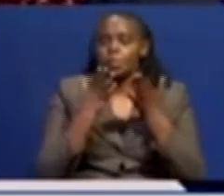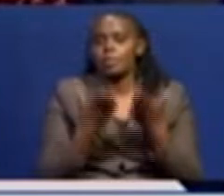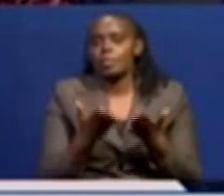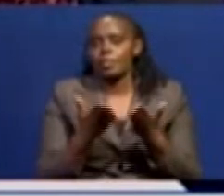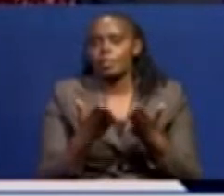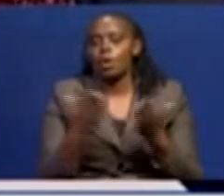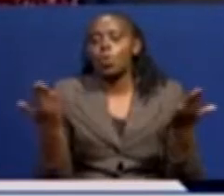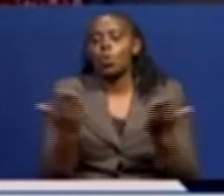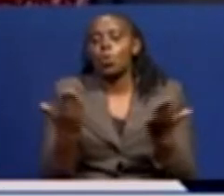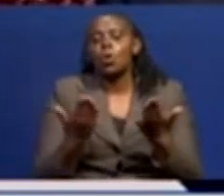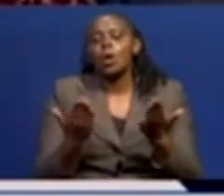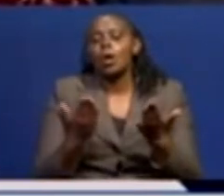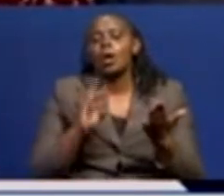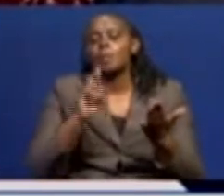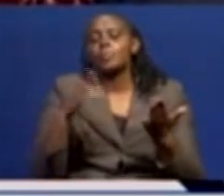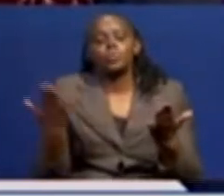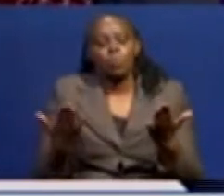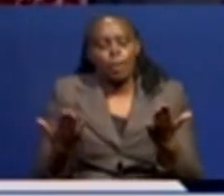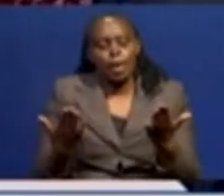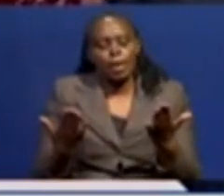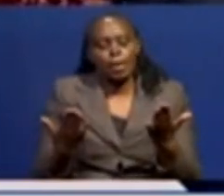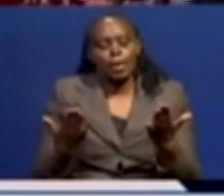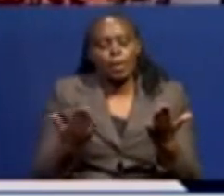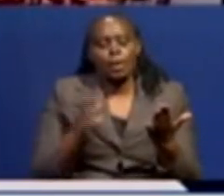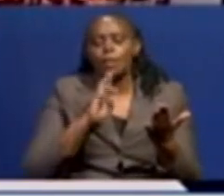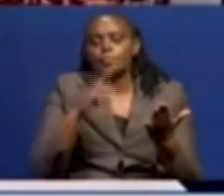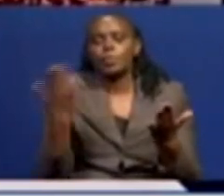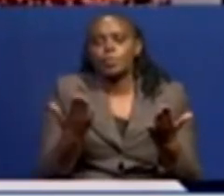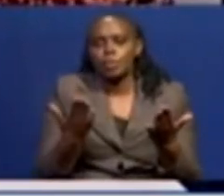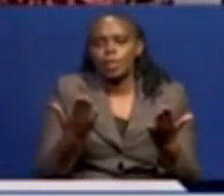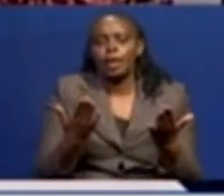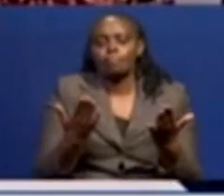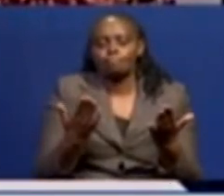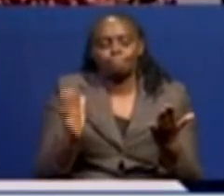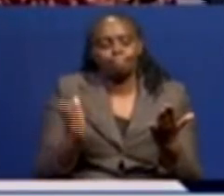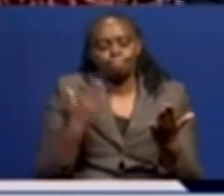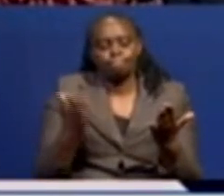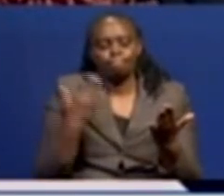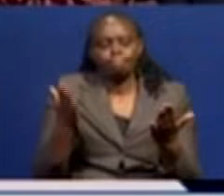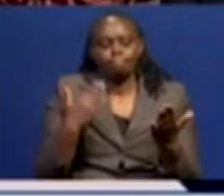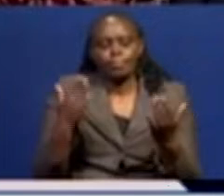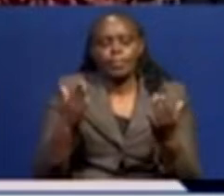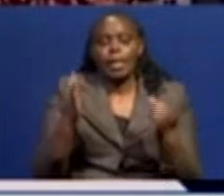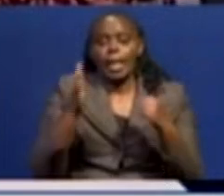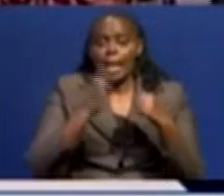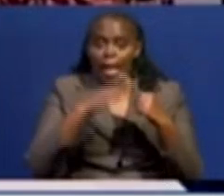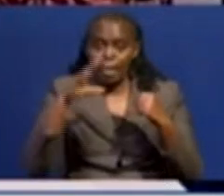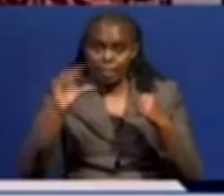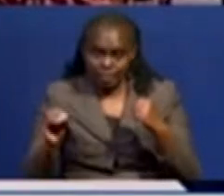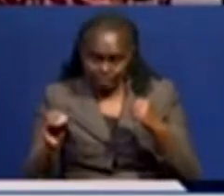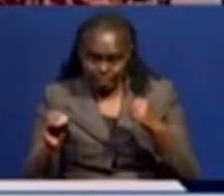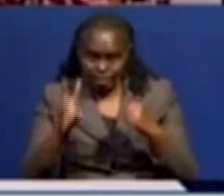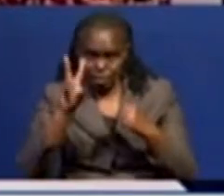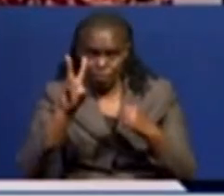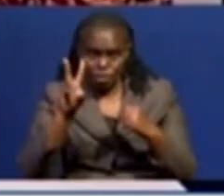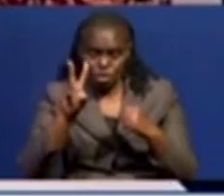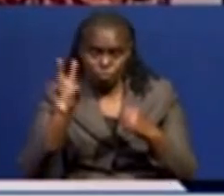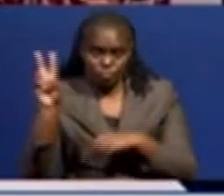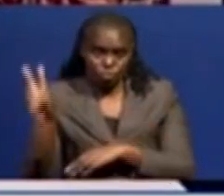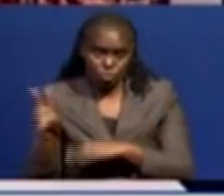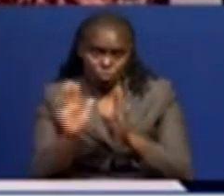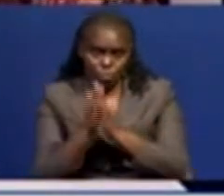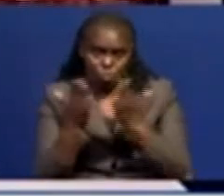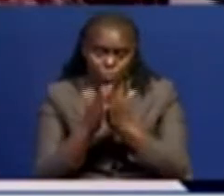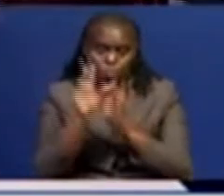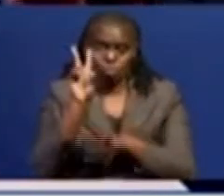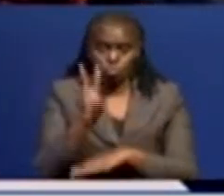petition? Yes. Where is the report found in your bundle of documents? Page 90 of volume 2. Page 90 of